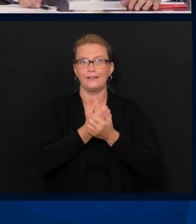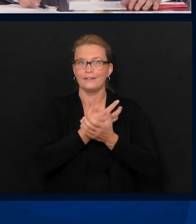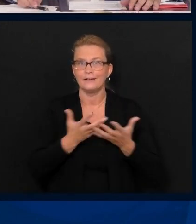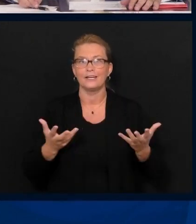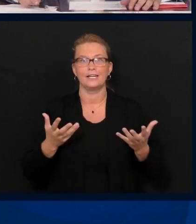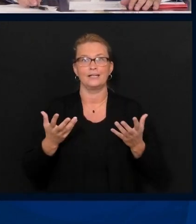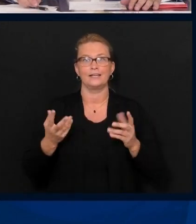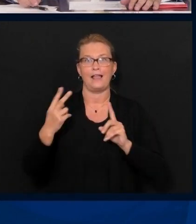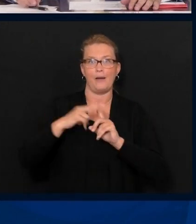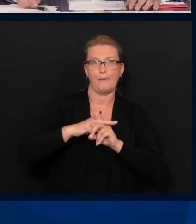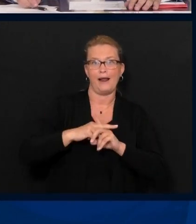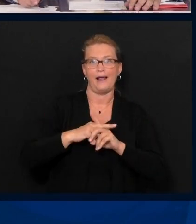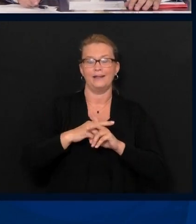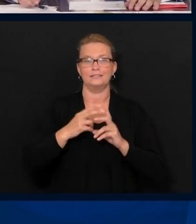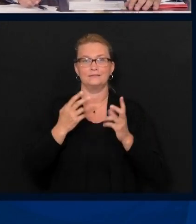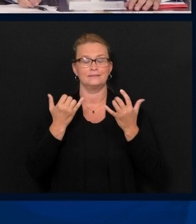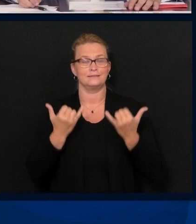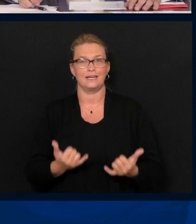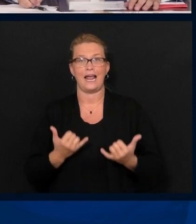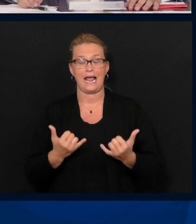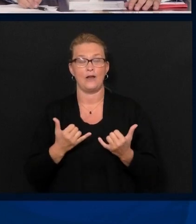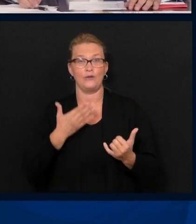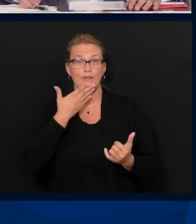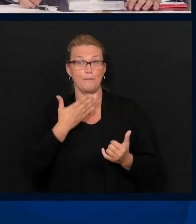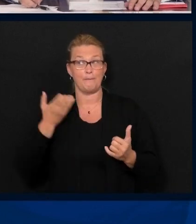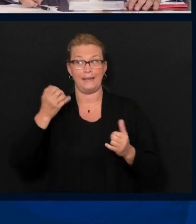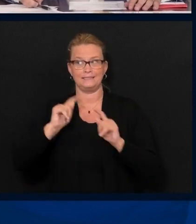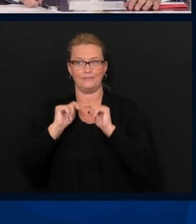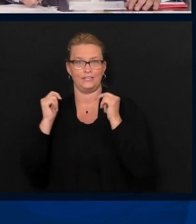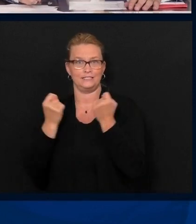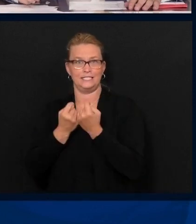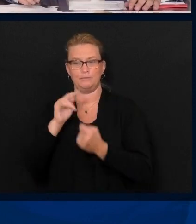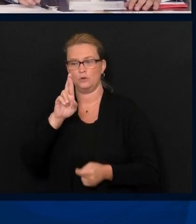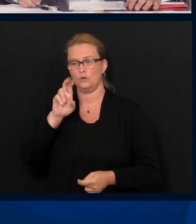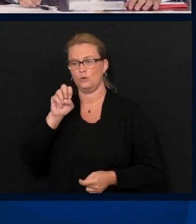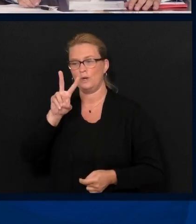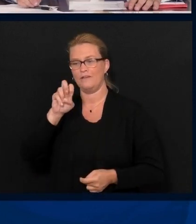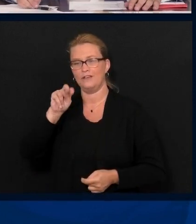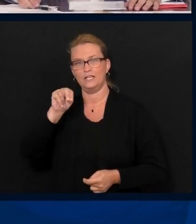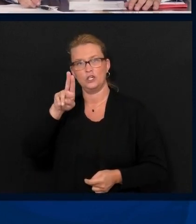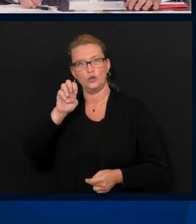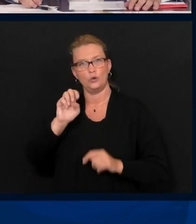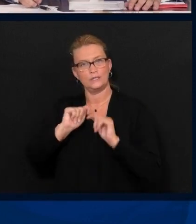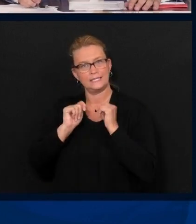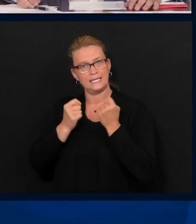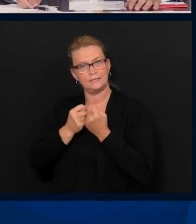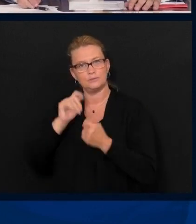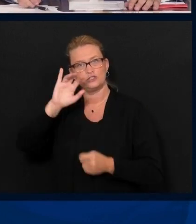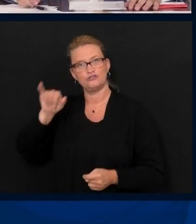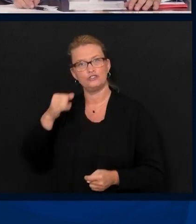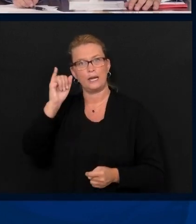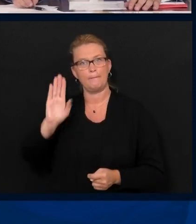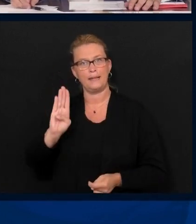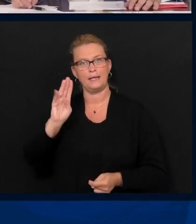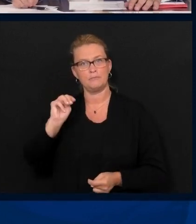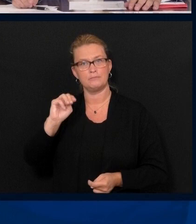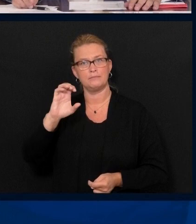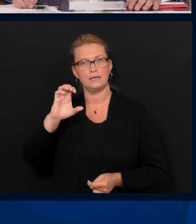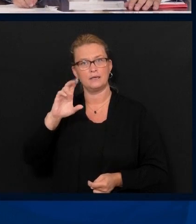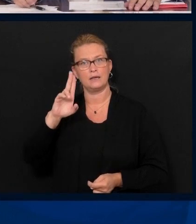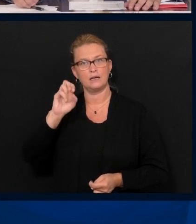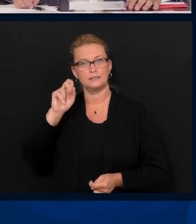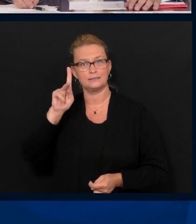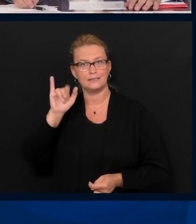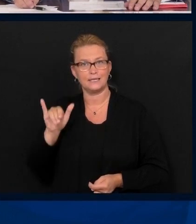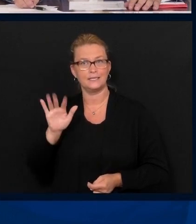so the very best of our revenue teams and J.B. McCuskey's great effort and everything, and all those that have